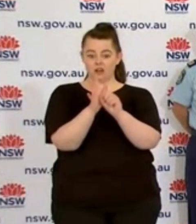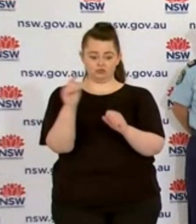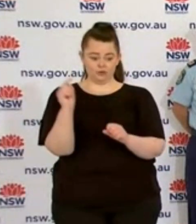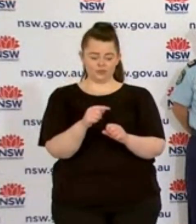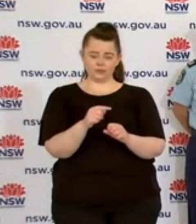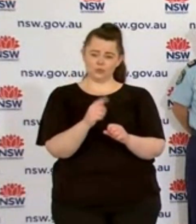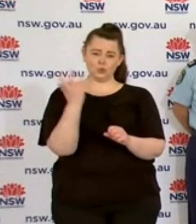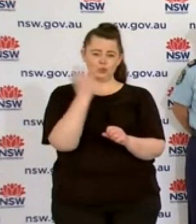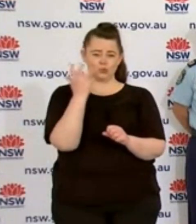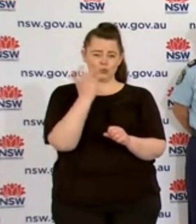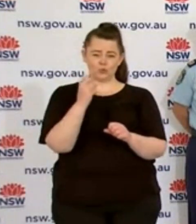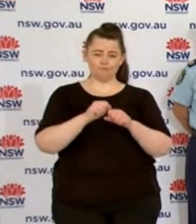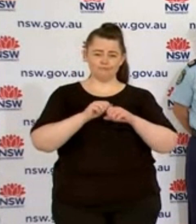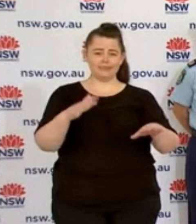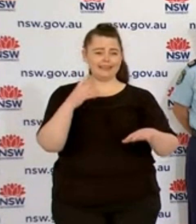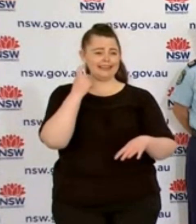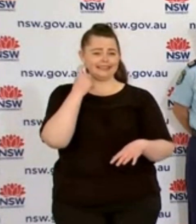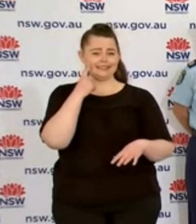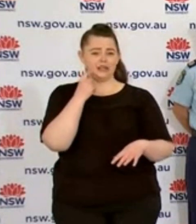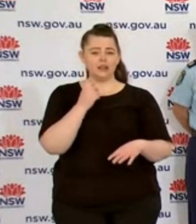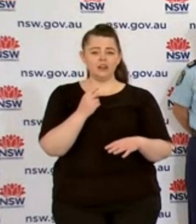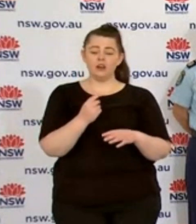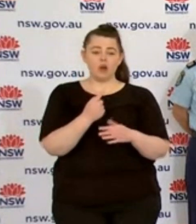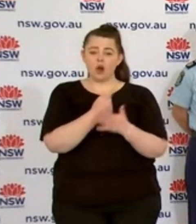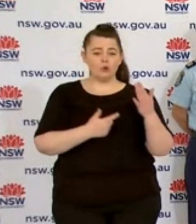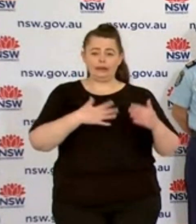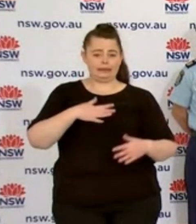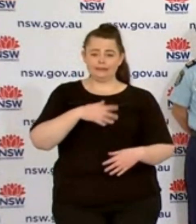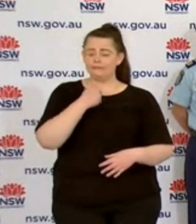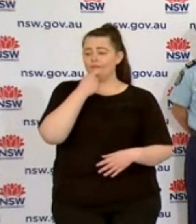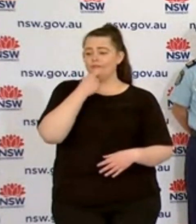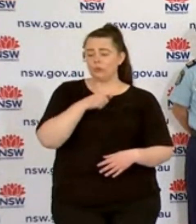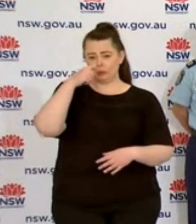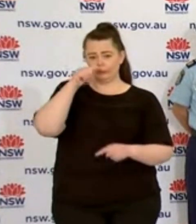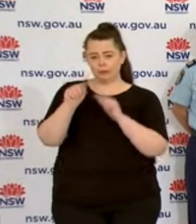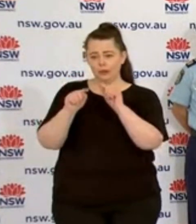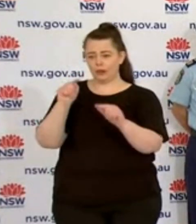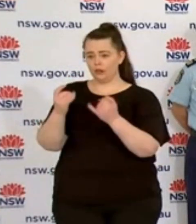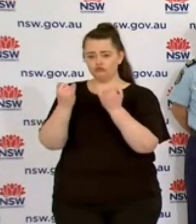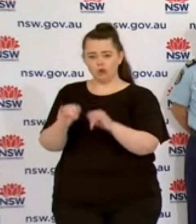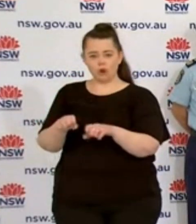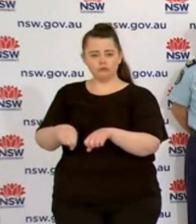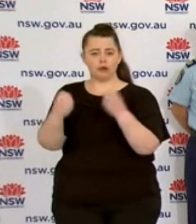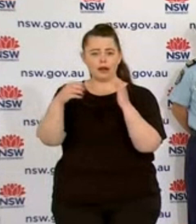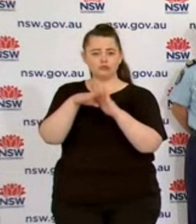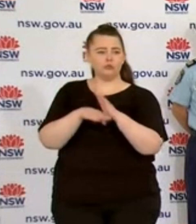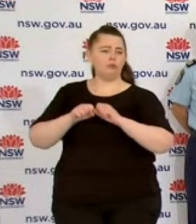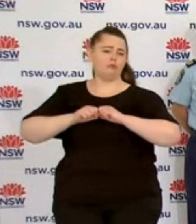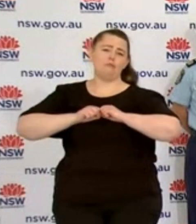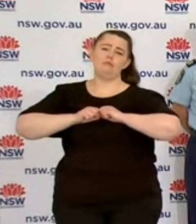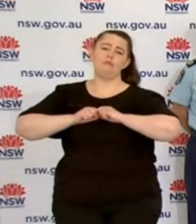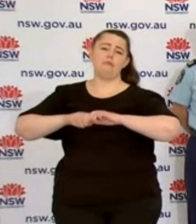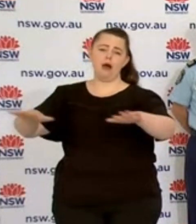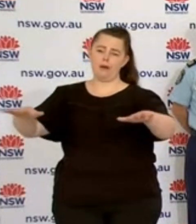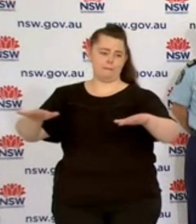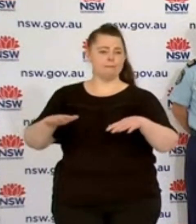a handful of people doing the wrong thing creates absolute havoc. And I can't tell you how many occasions